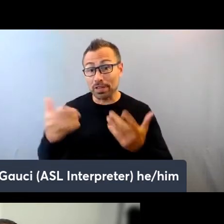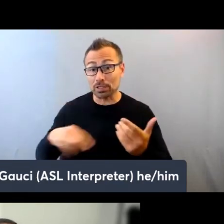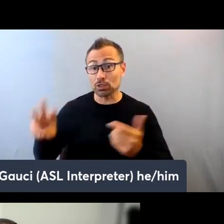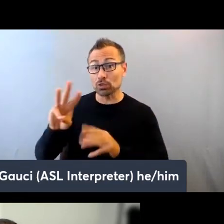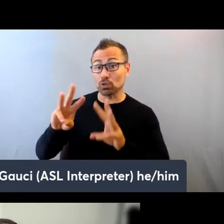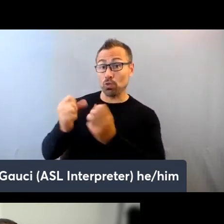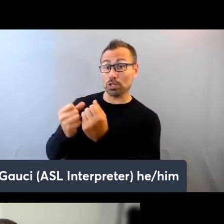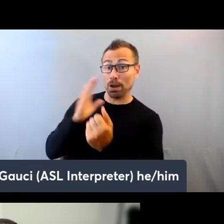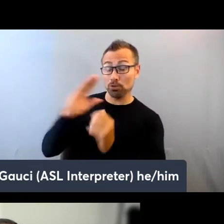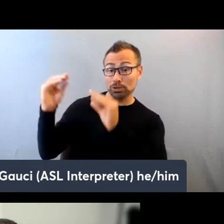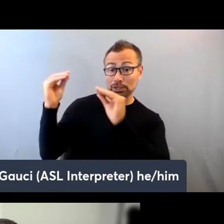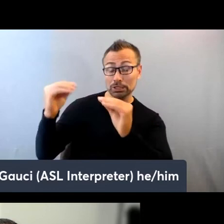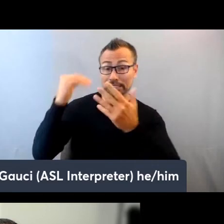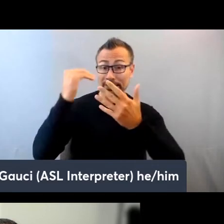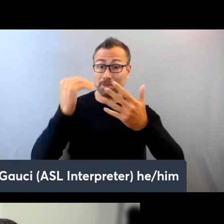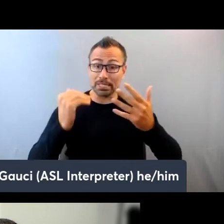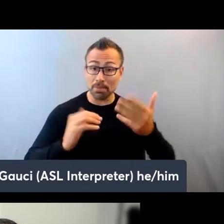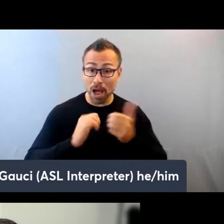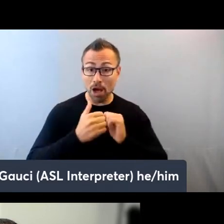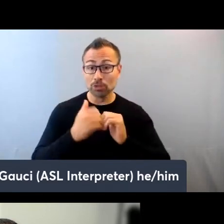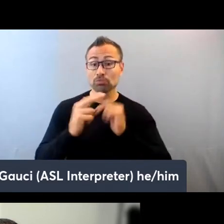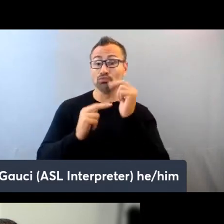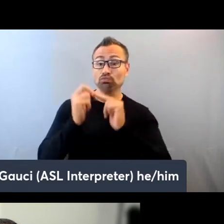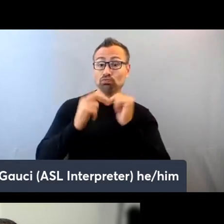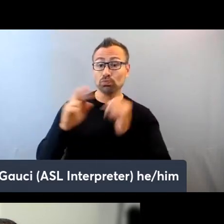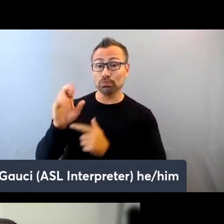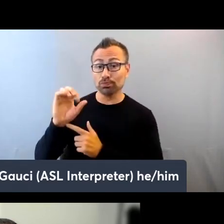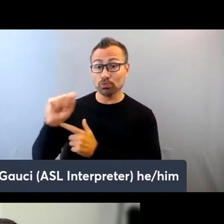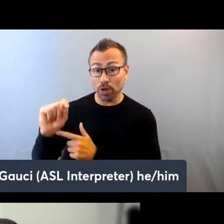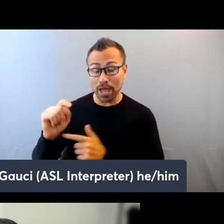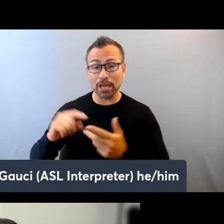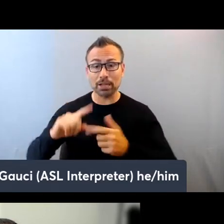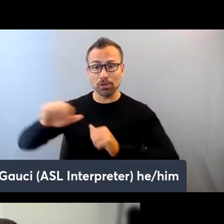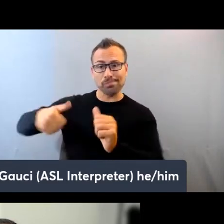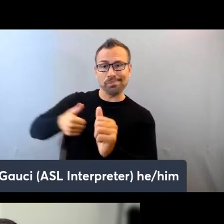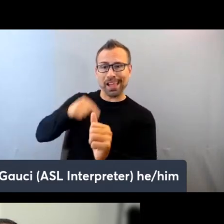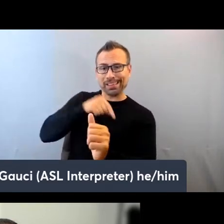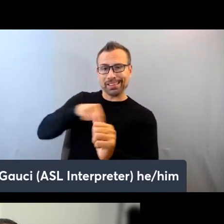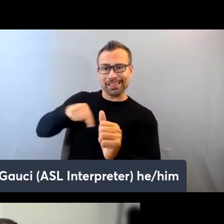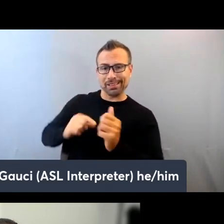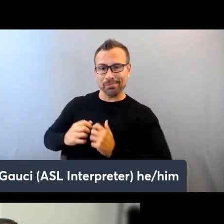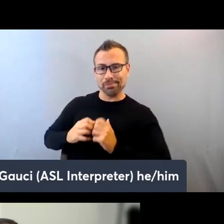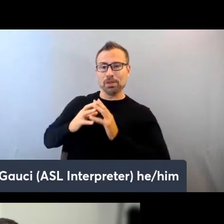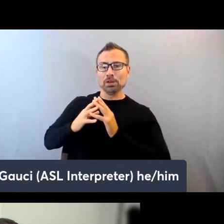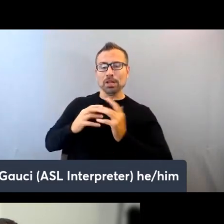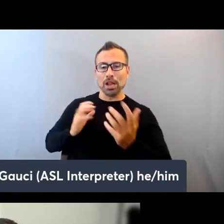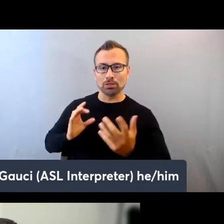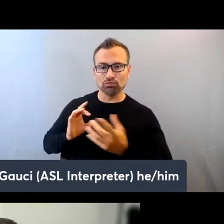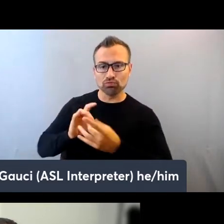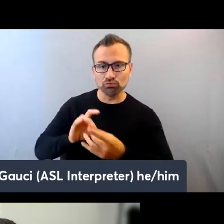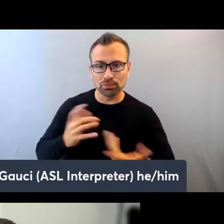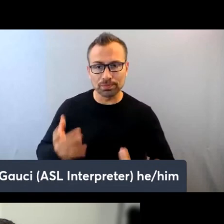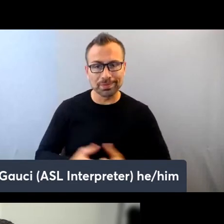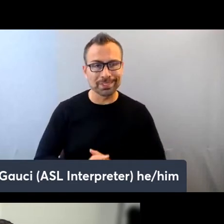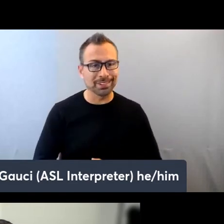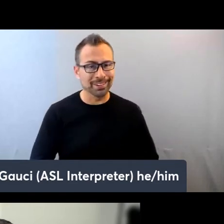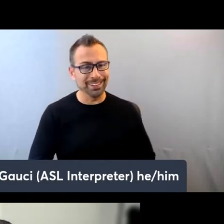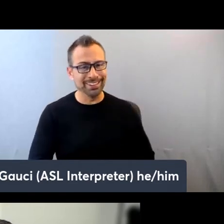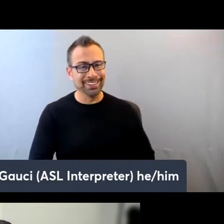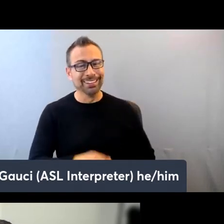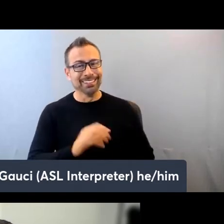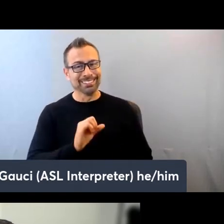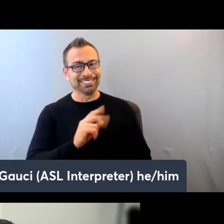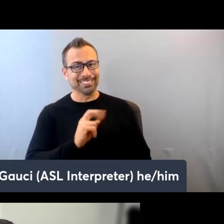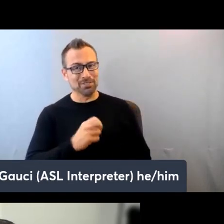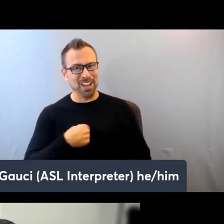build this React app, how to build the back end, and tie those together. That's great. I like it when there's a workshop available. I love